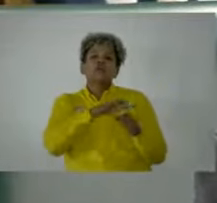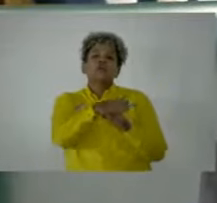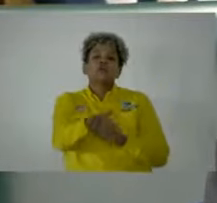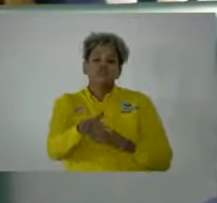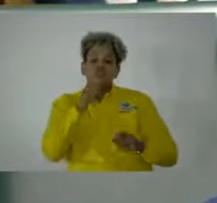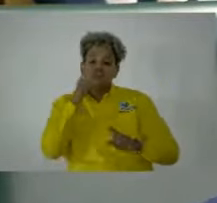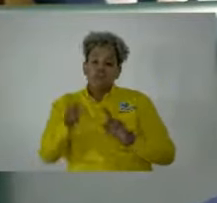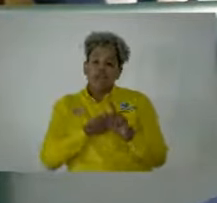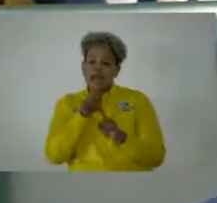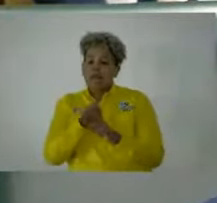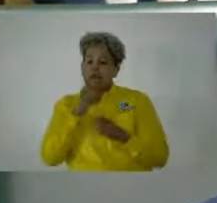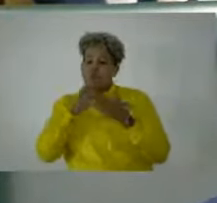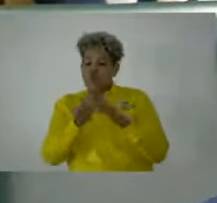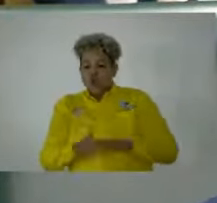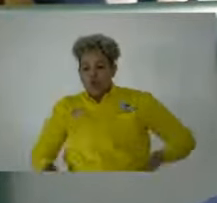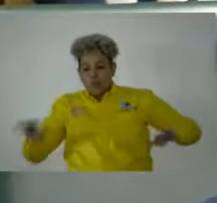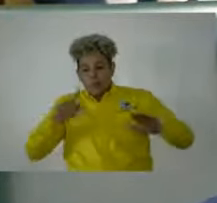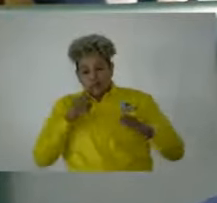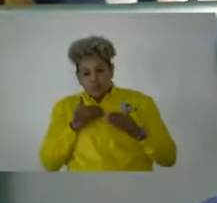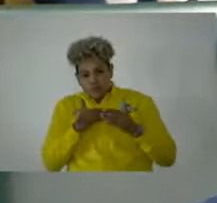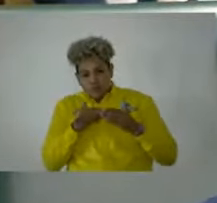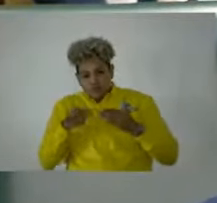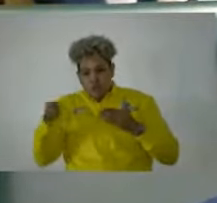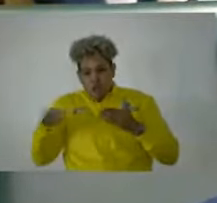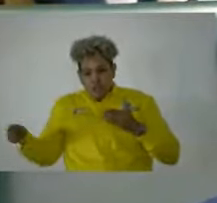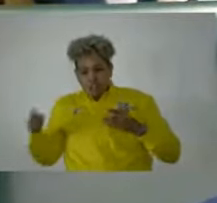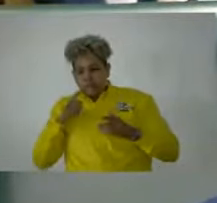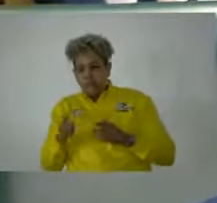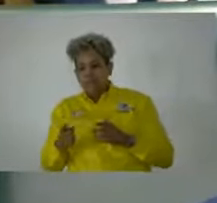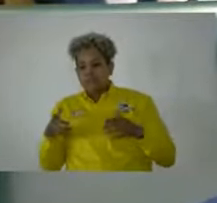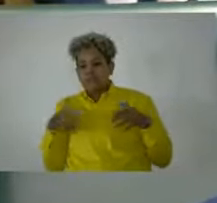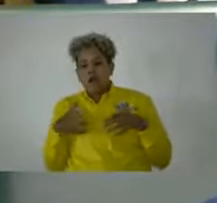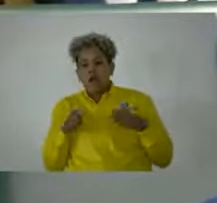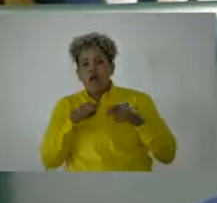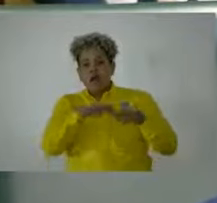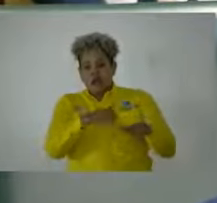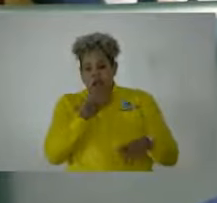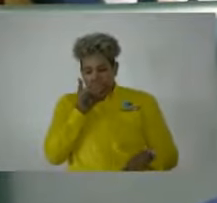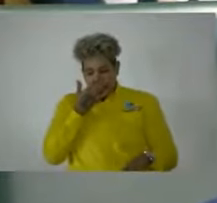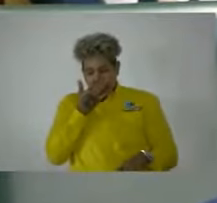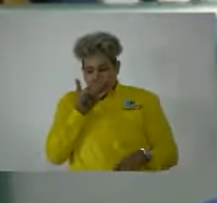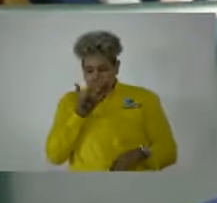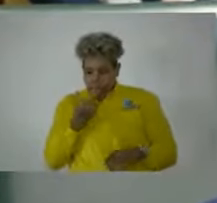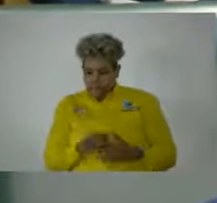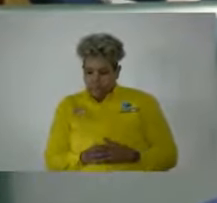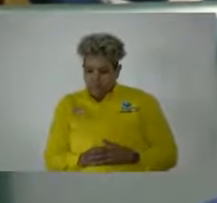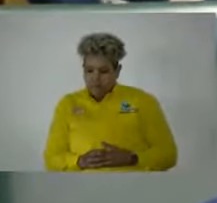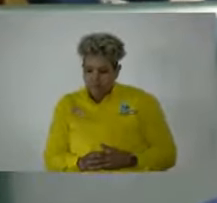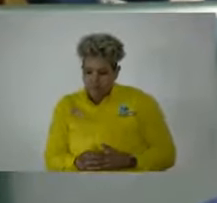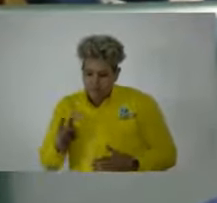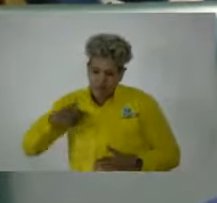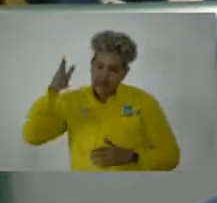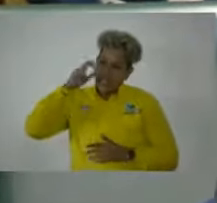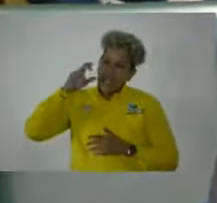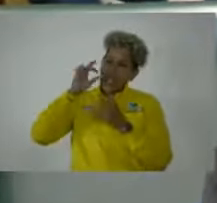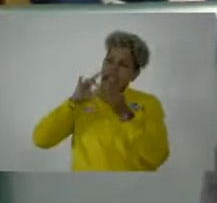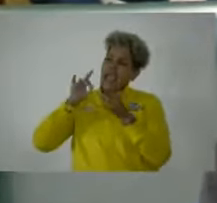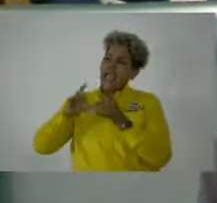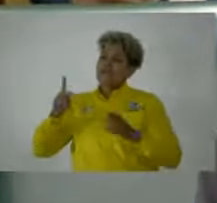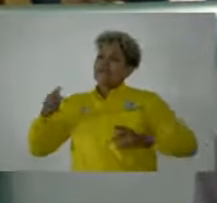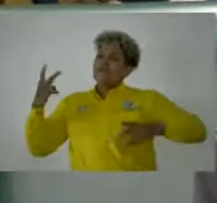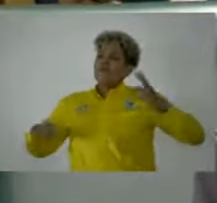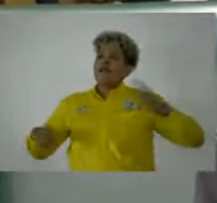sufficiently impacting the communities in proximity to the enclaves. Though we hear the boasts of record